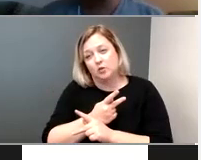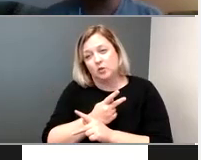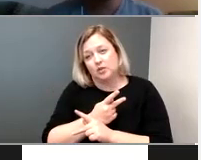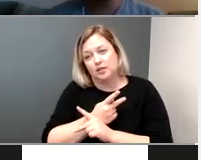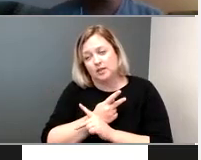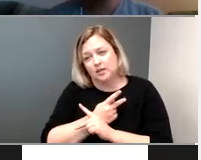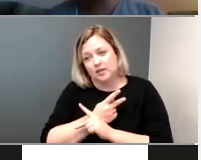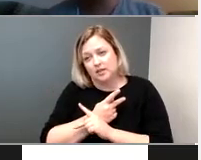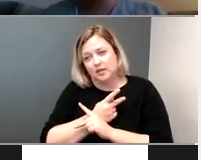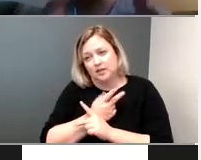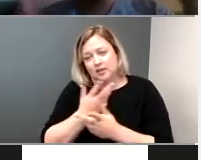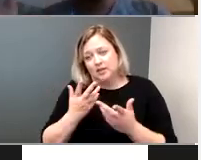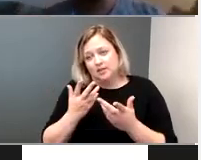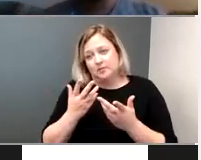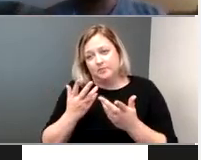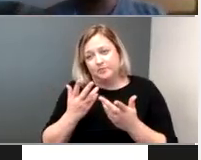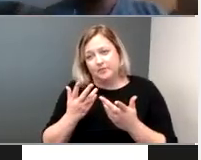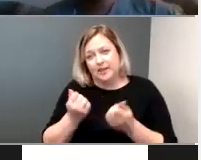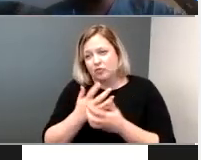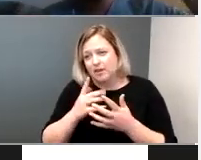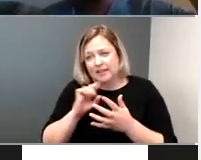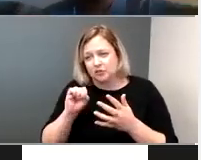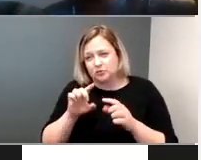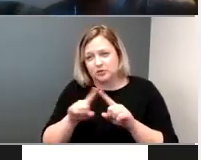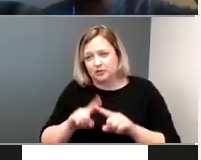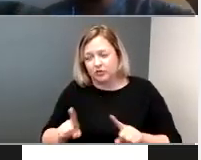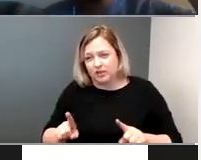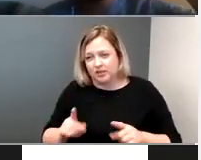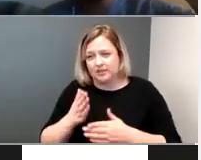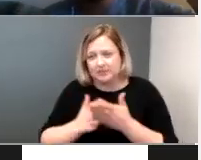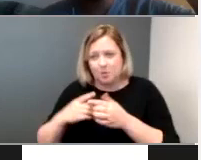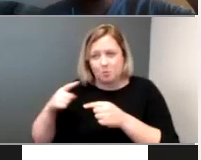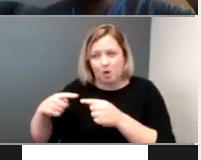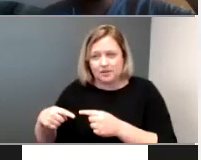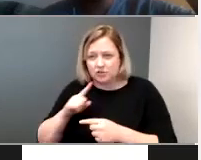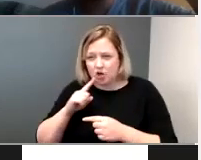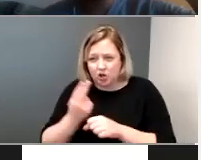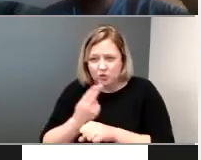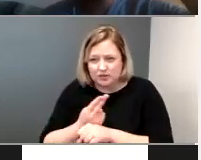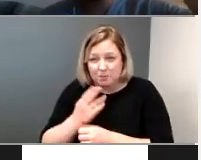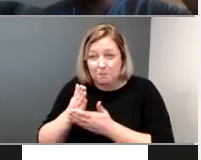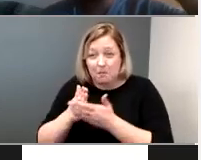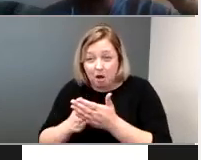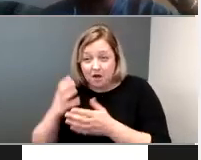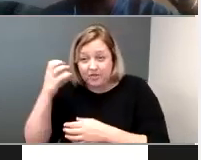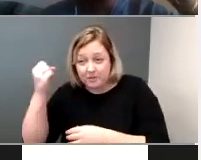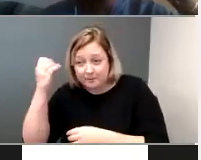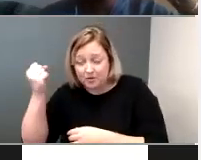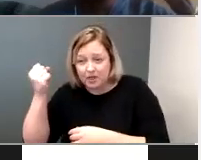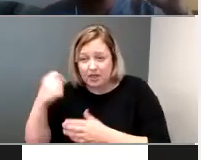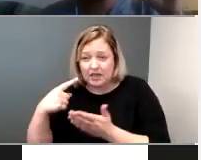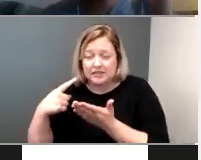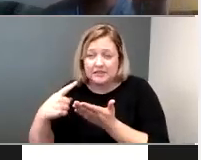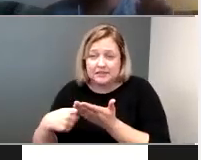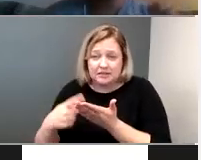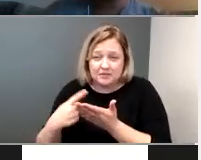allocates dynamic memory, right? So you have your RAM, some processes are using some part of your memory and sometimes they leave.